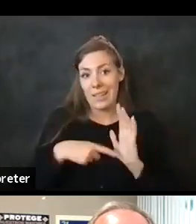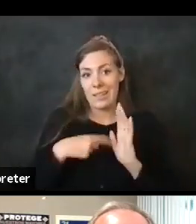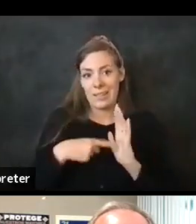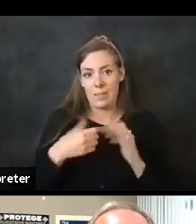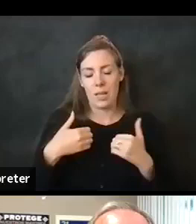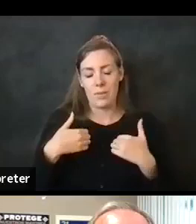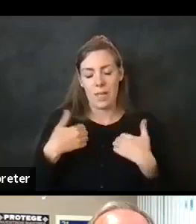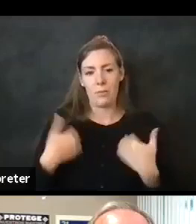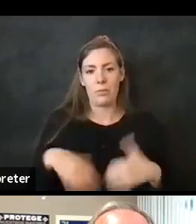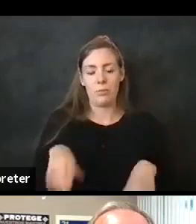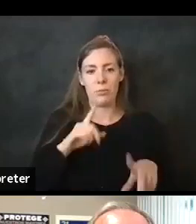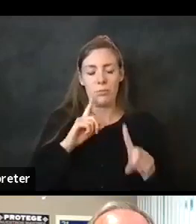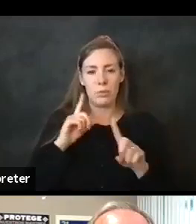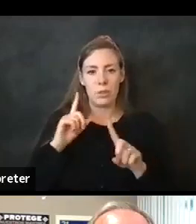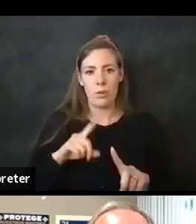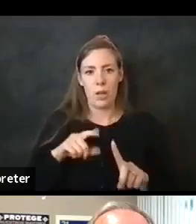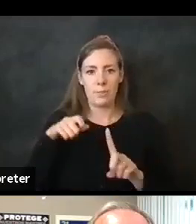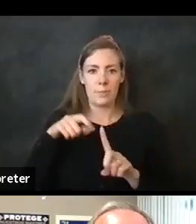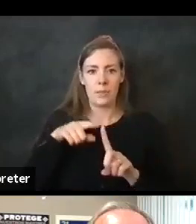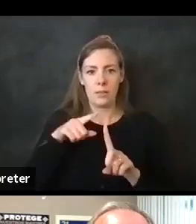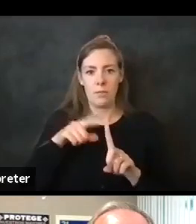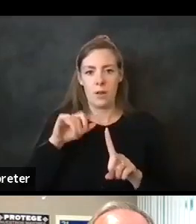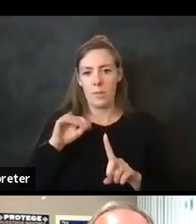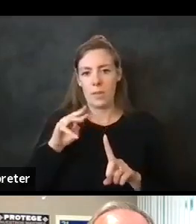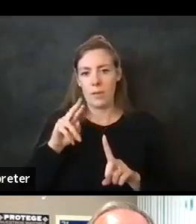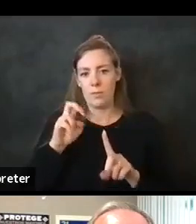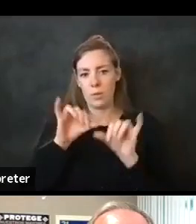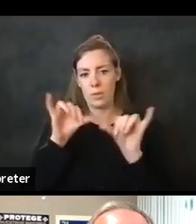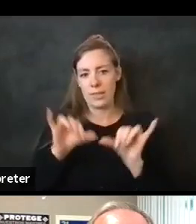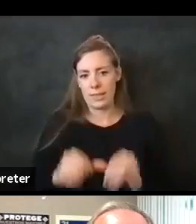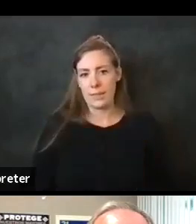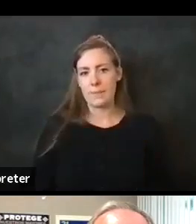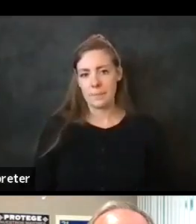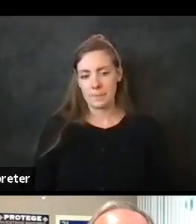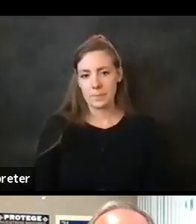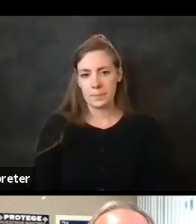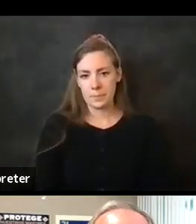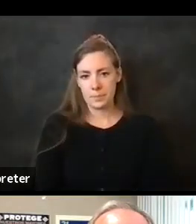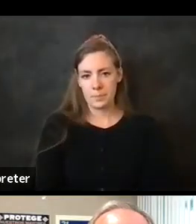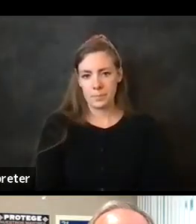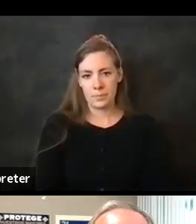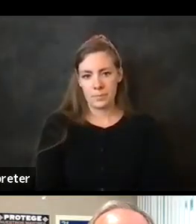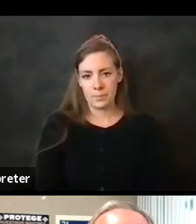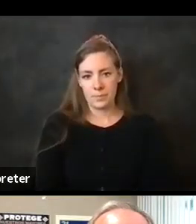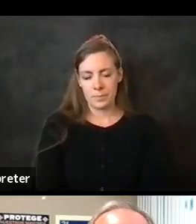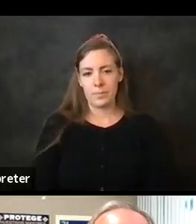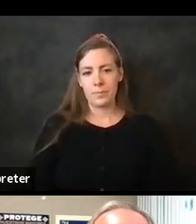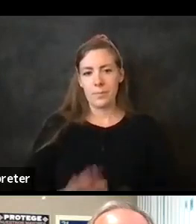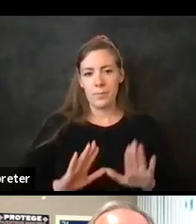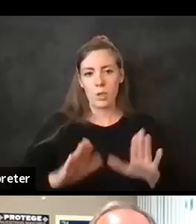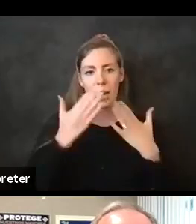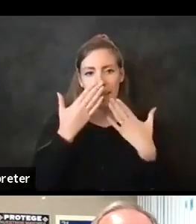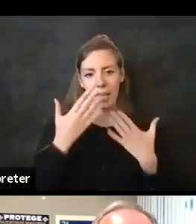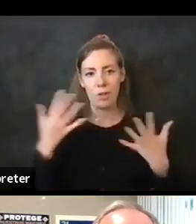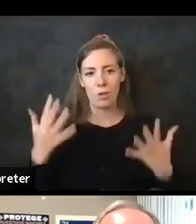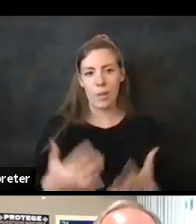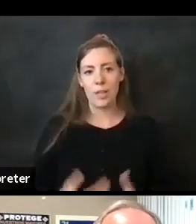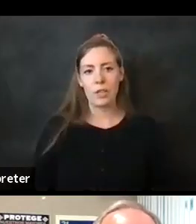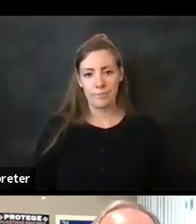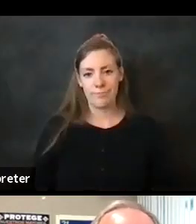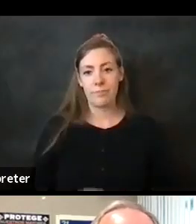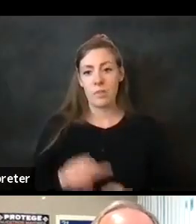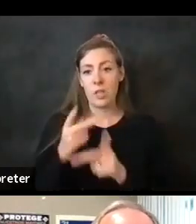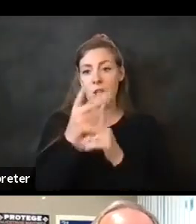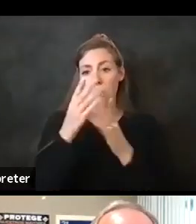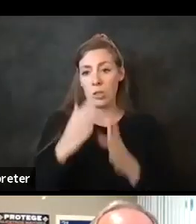huge immune response that they have a bad outcome. Yeah, that's great. Thank you very much. Supervisor